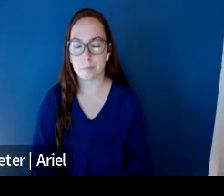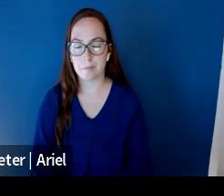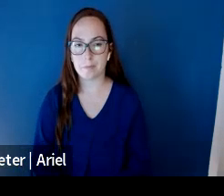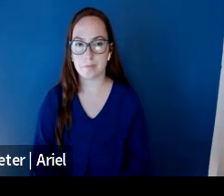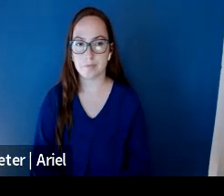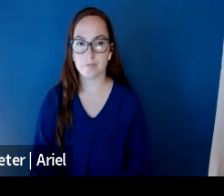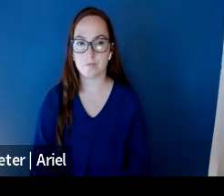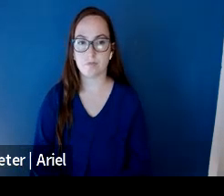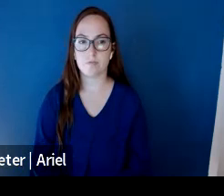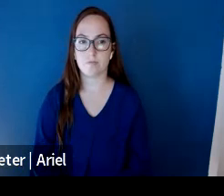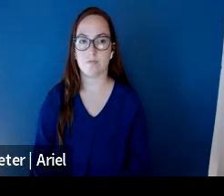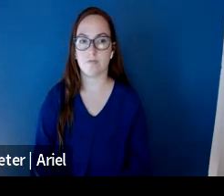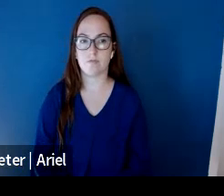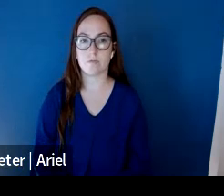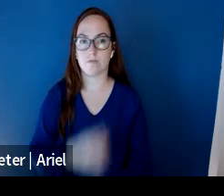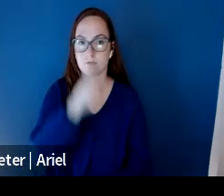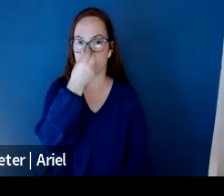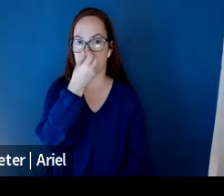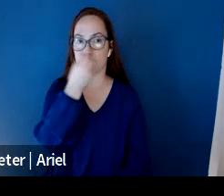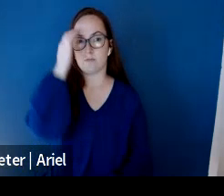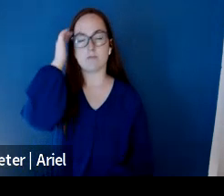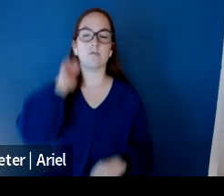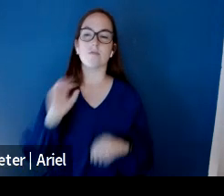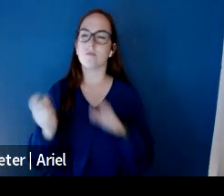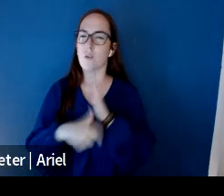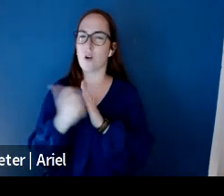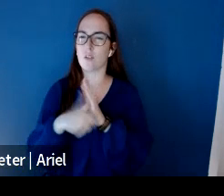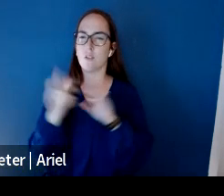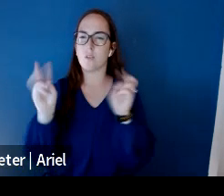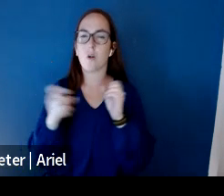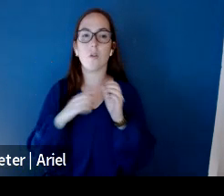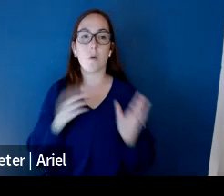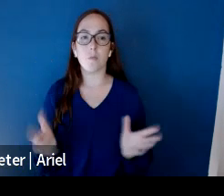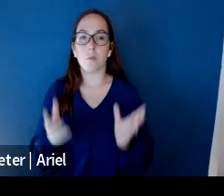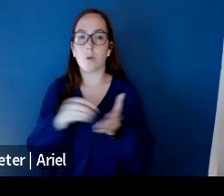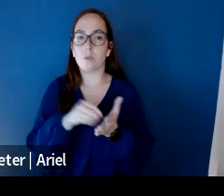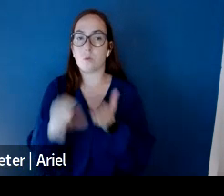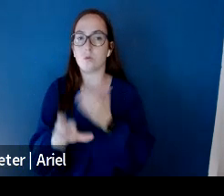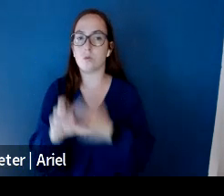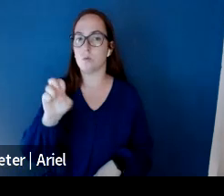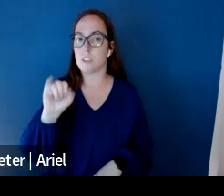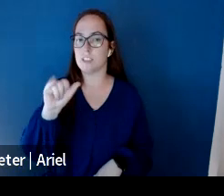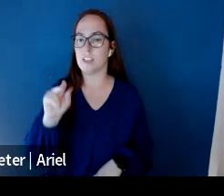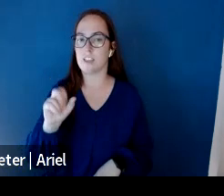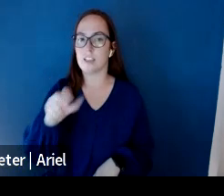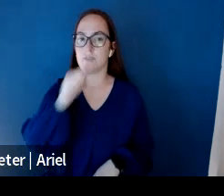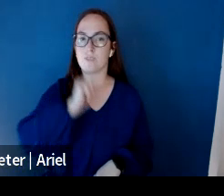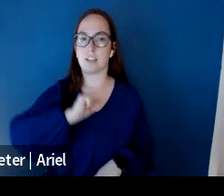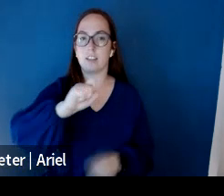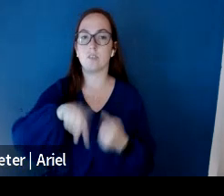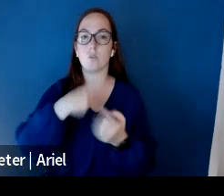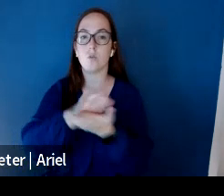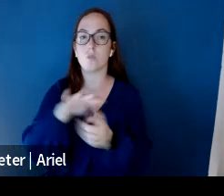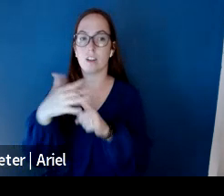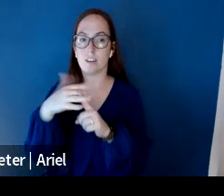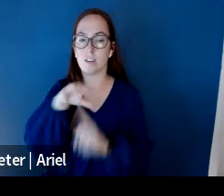Now, in their article, Promoting Student Resilience in School Contexts, Morrison and Allen outline specific actions that school personnel